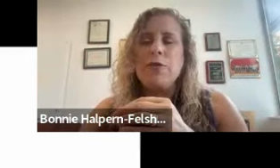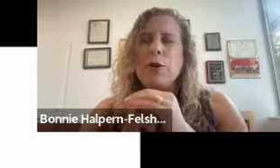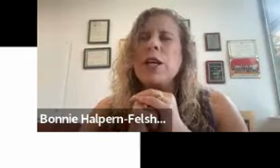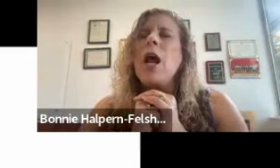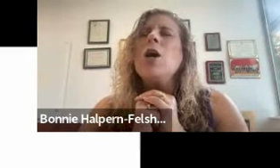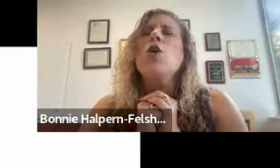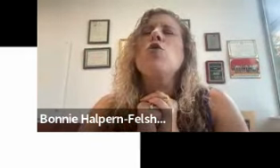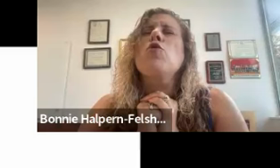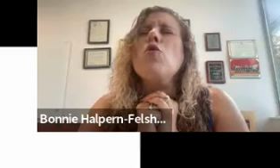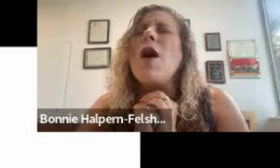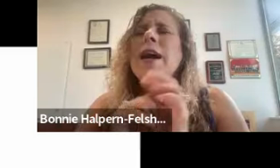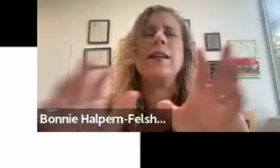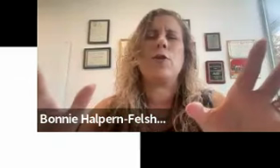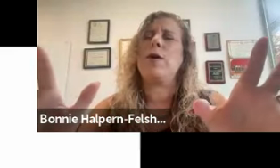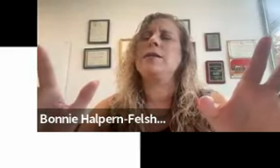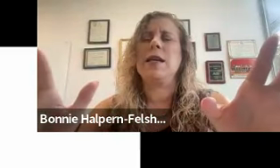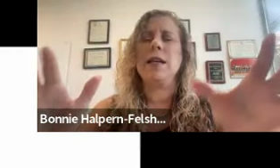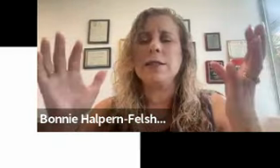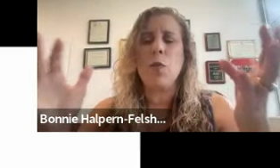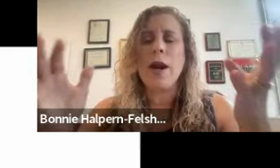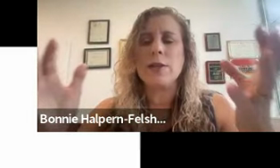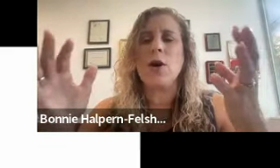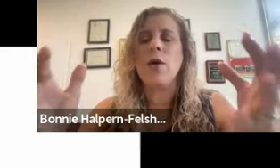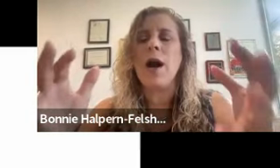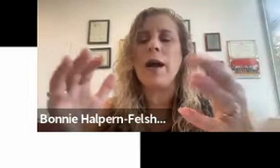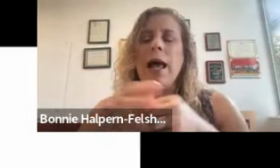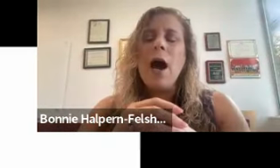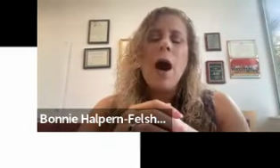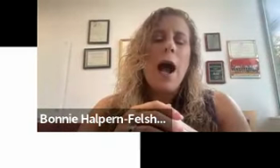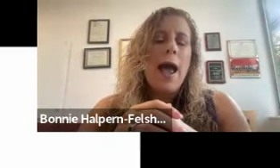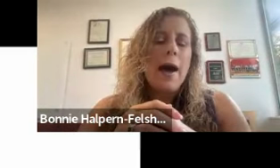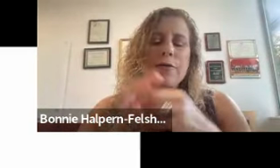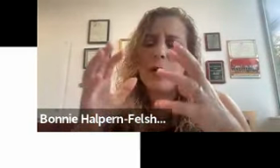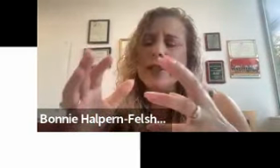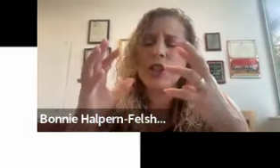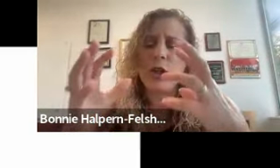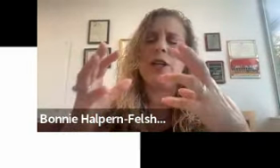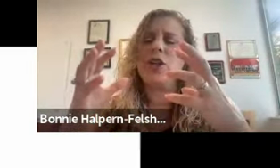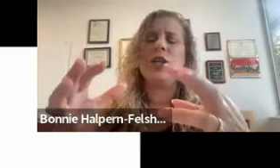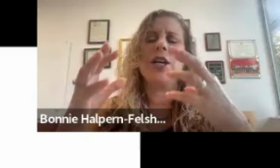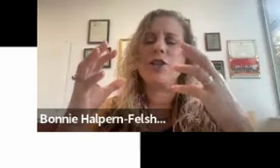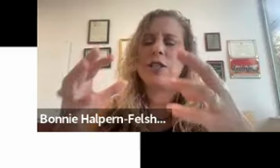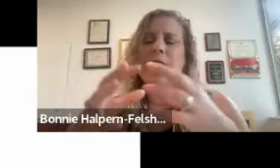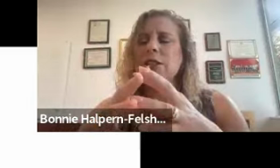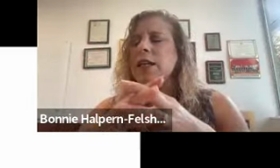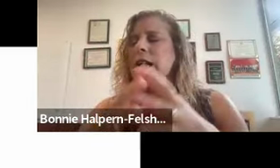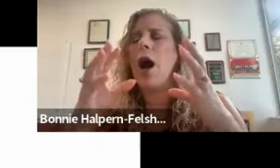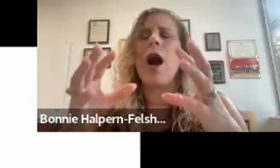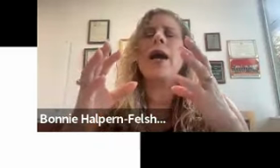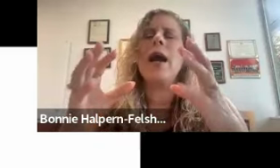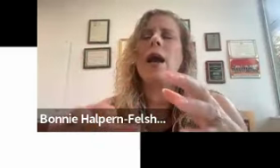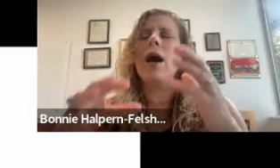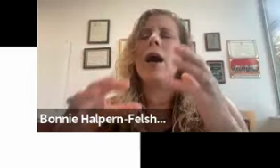at age 14 crying like crazy. And I said, what is going on? And very serious, conscientious, anxious